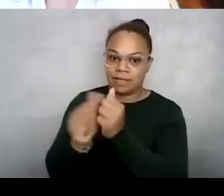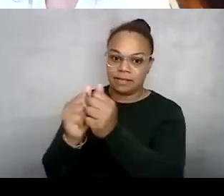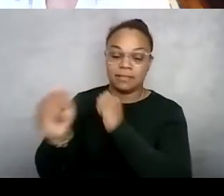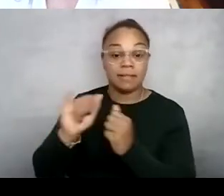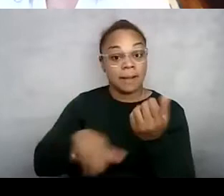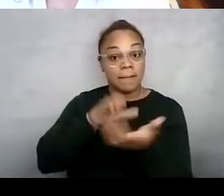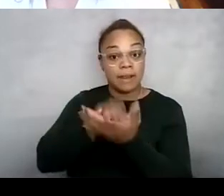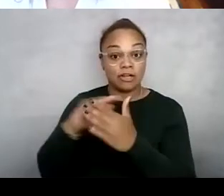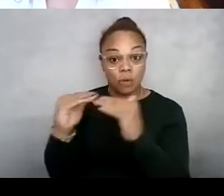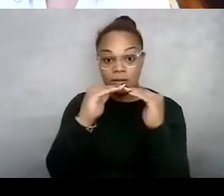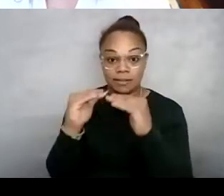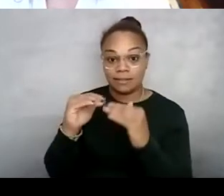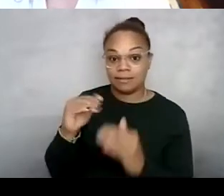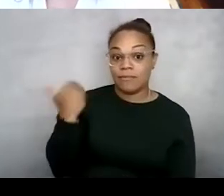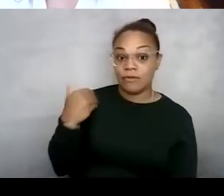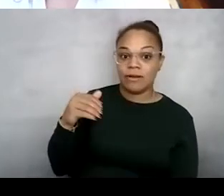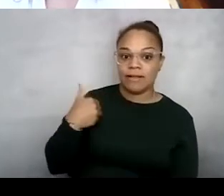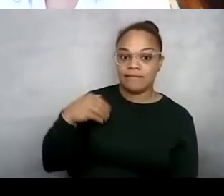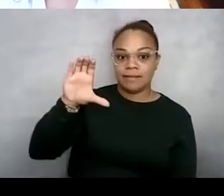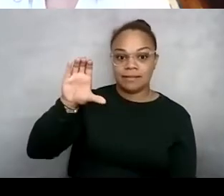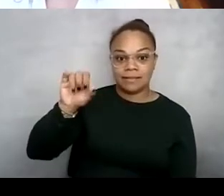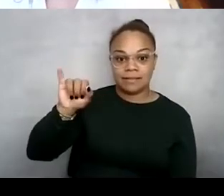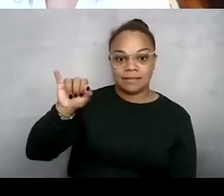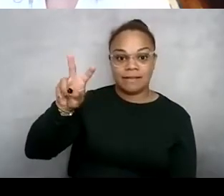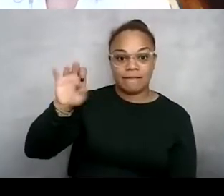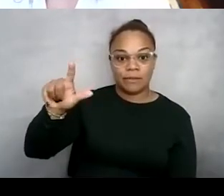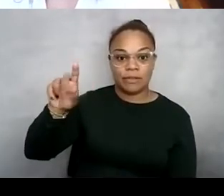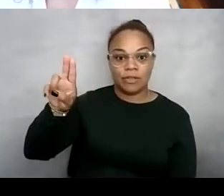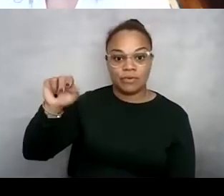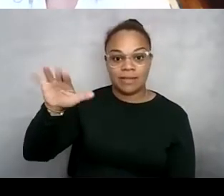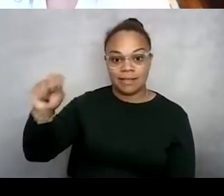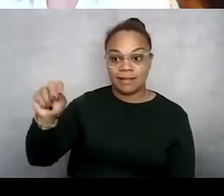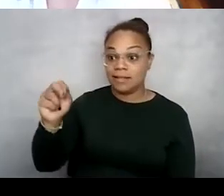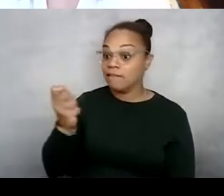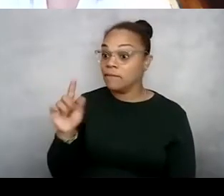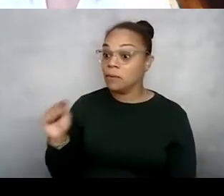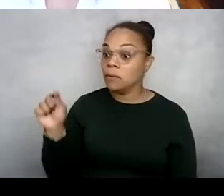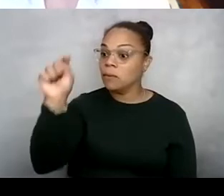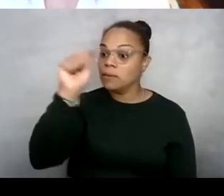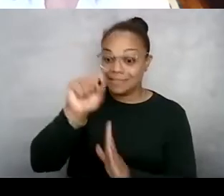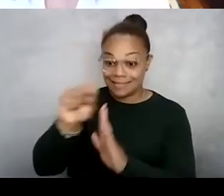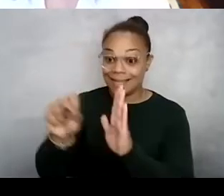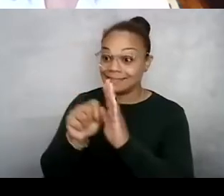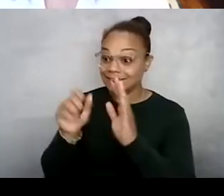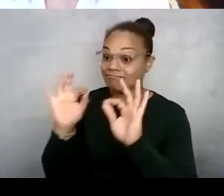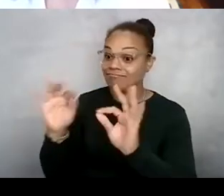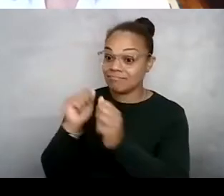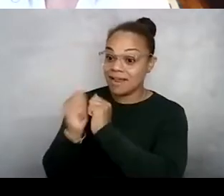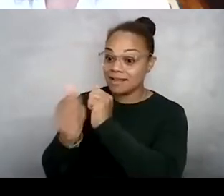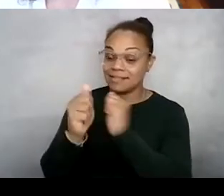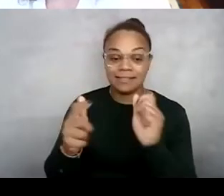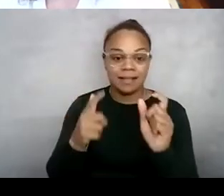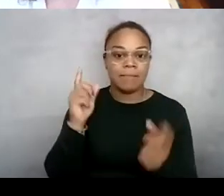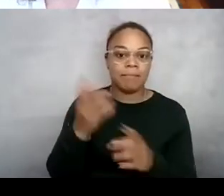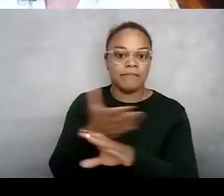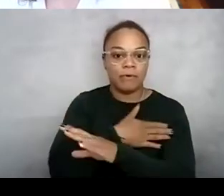civil unions, we had this patchwork of states that allowed the Supreme Court to rule the way it did. And